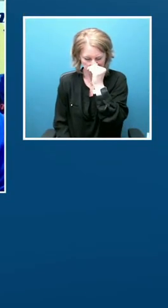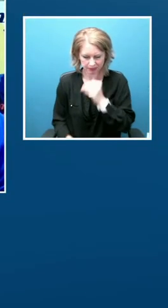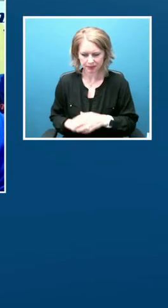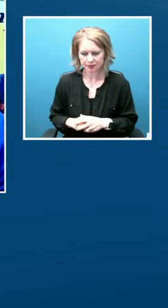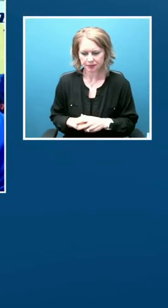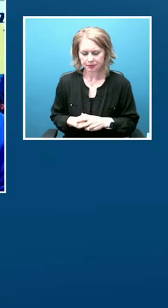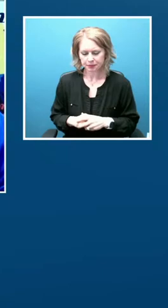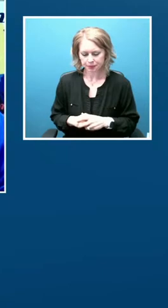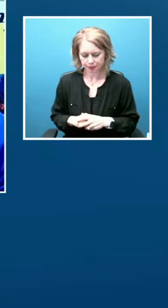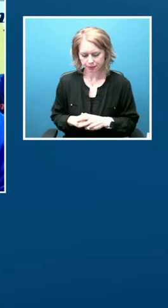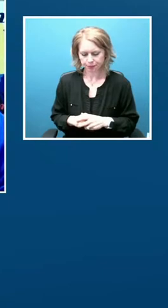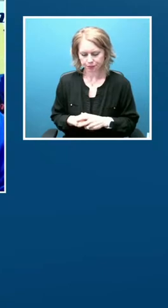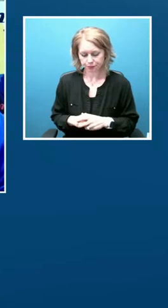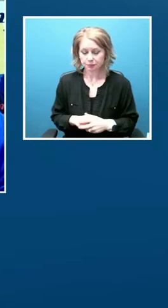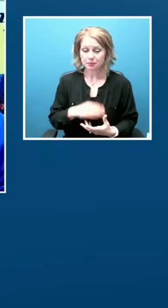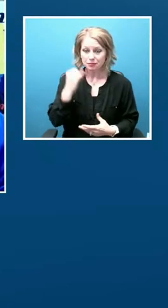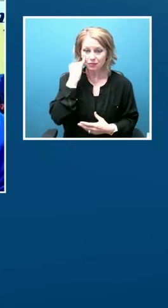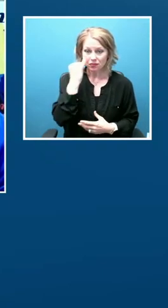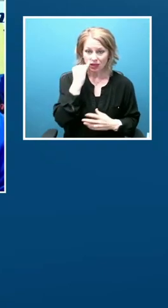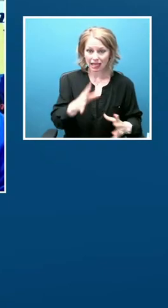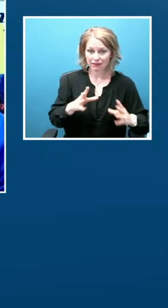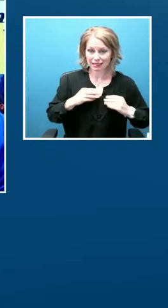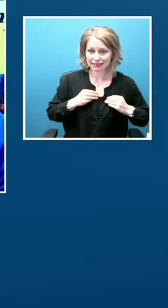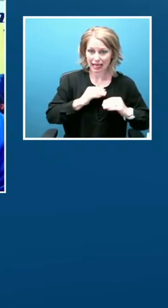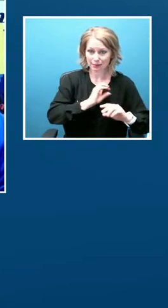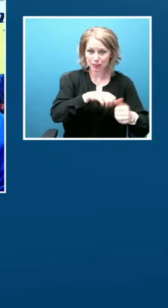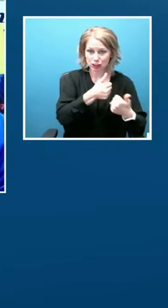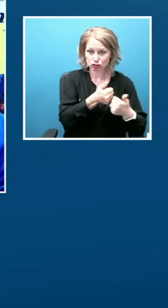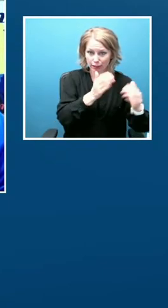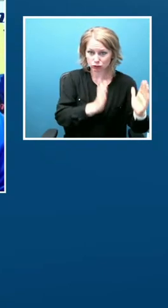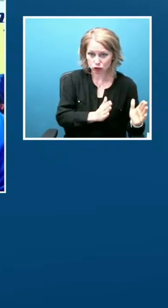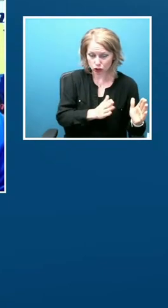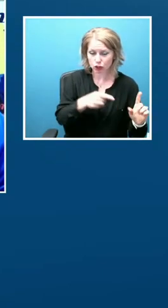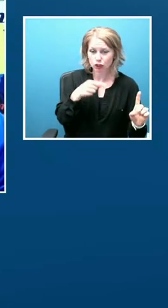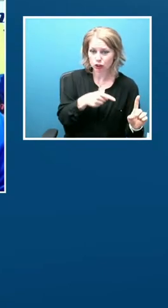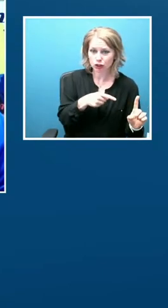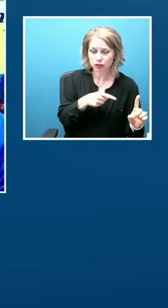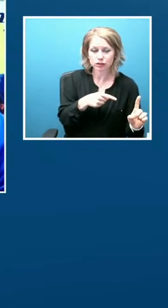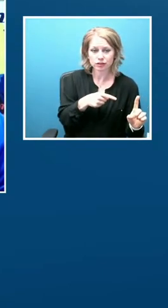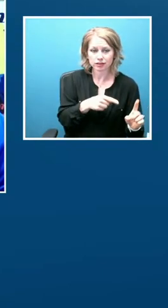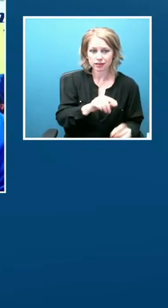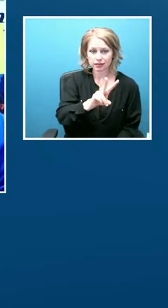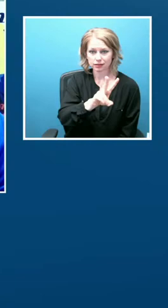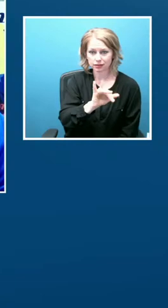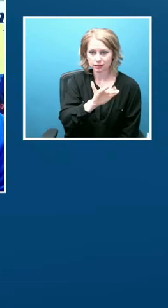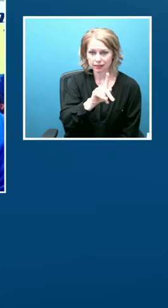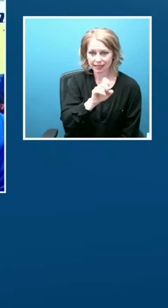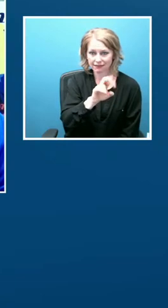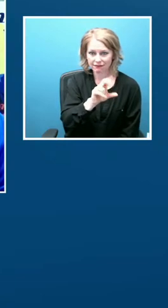challenger, that it would cause a precedent setting